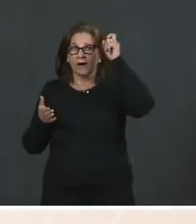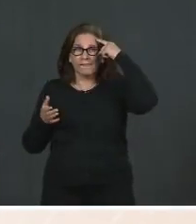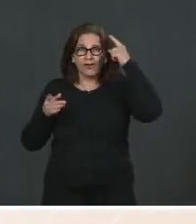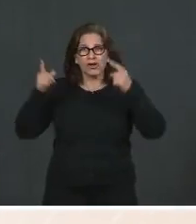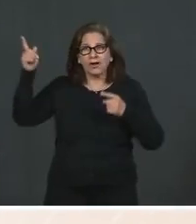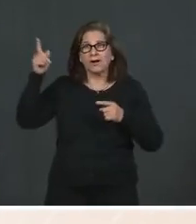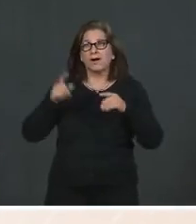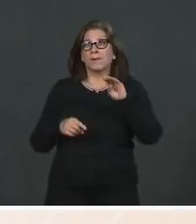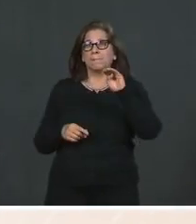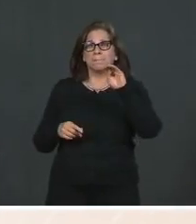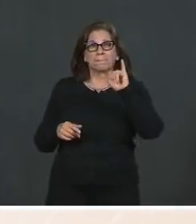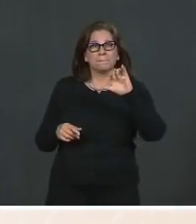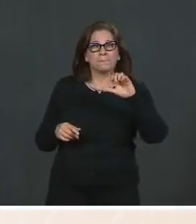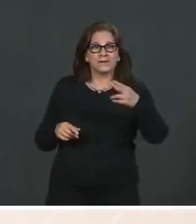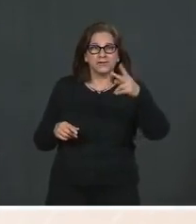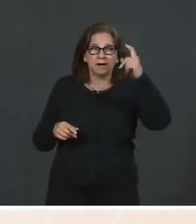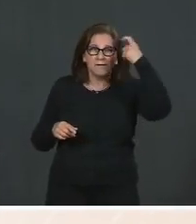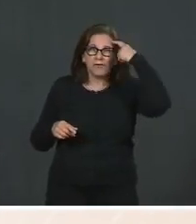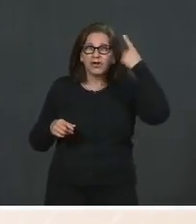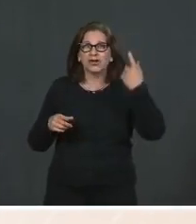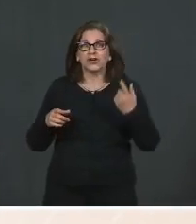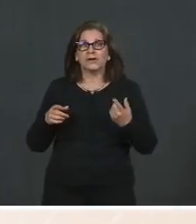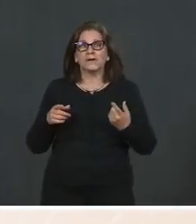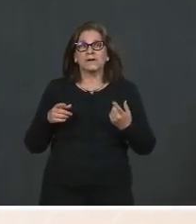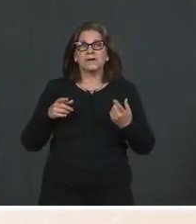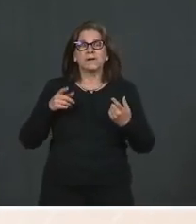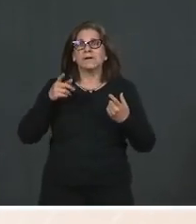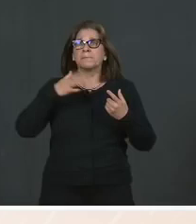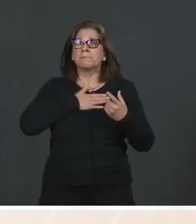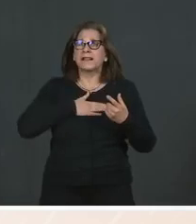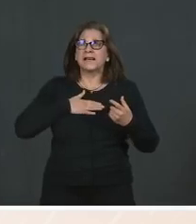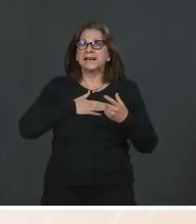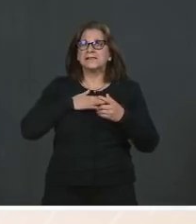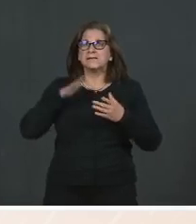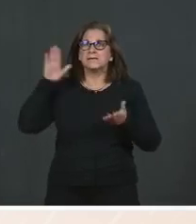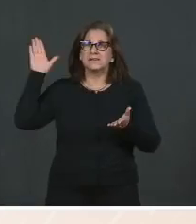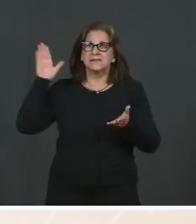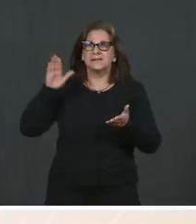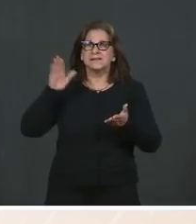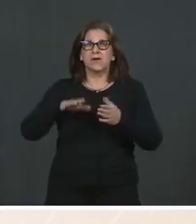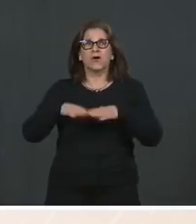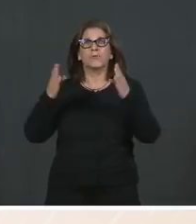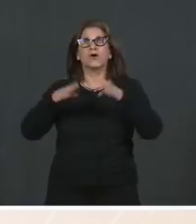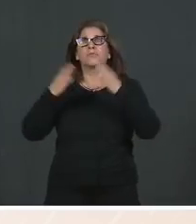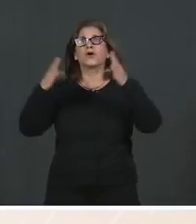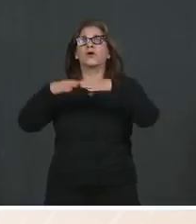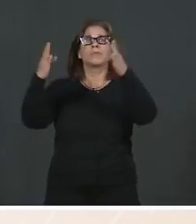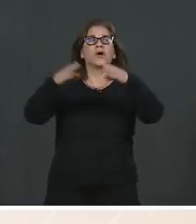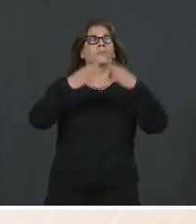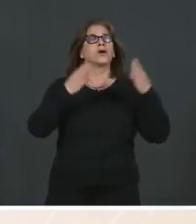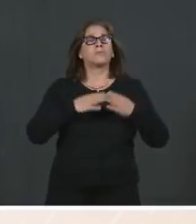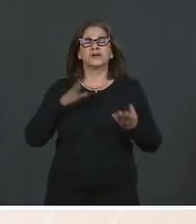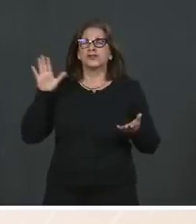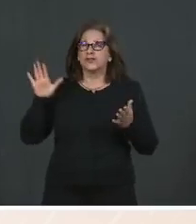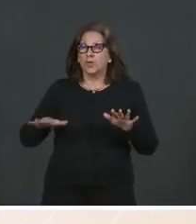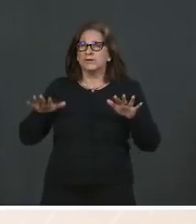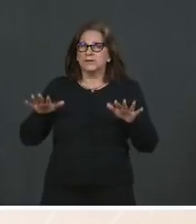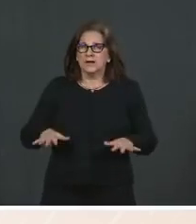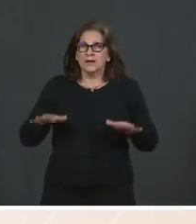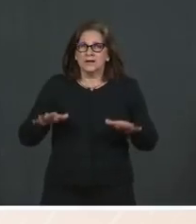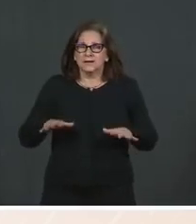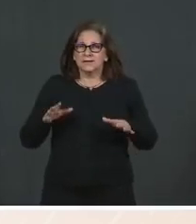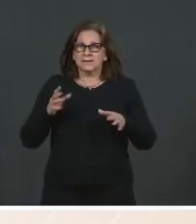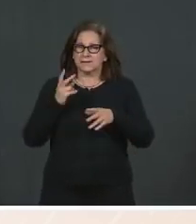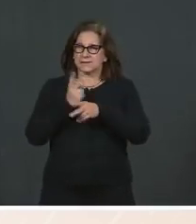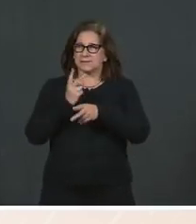down or pause them reopening their states? Well, Jonathan, we are in very close touch with governors of those states and states across